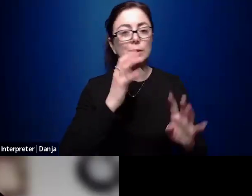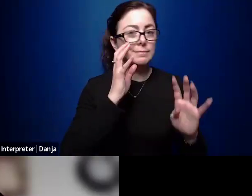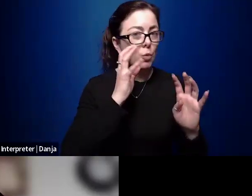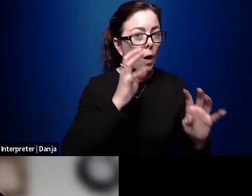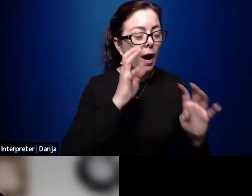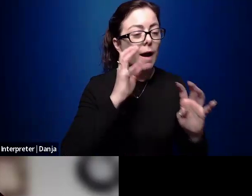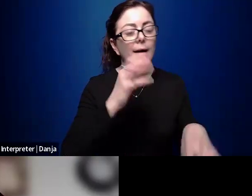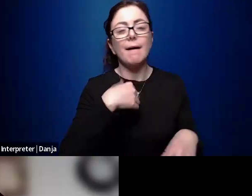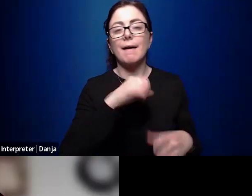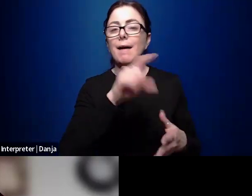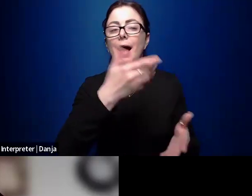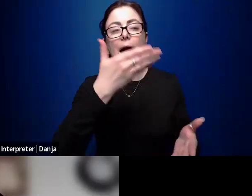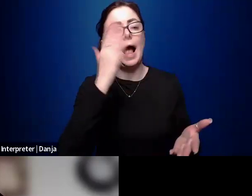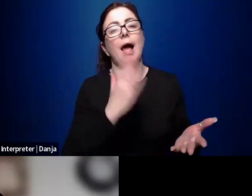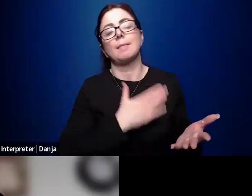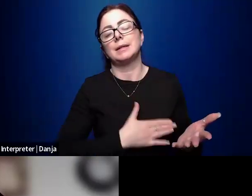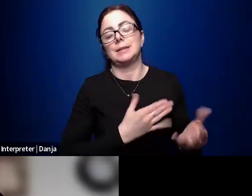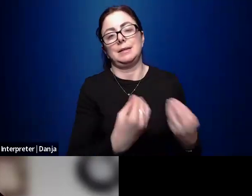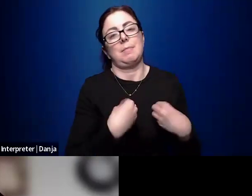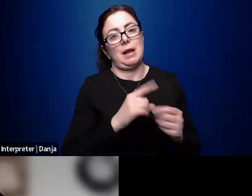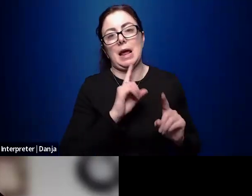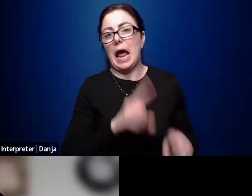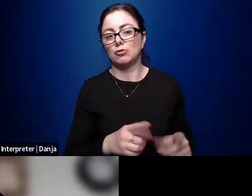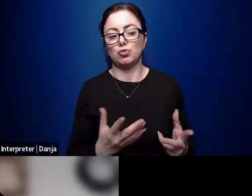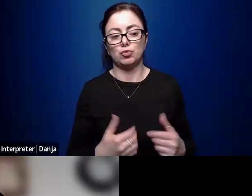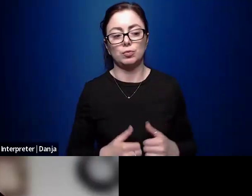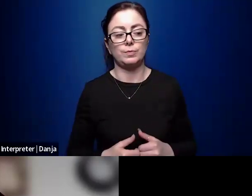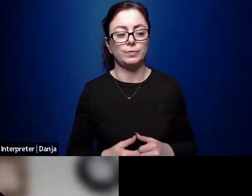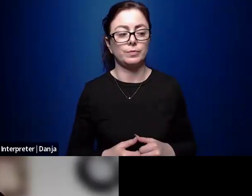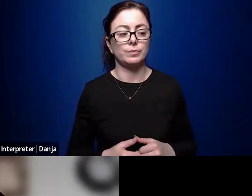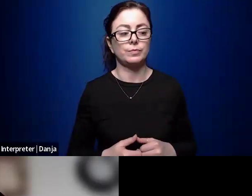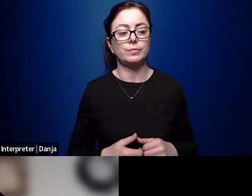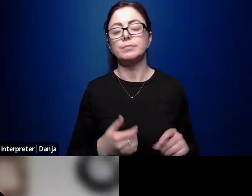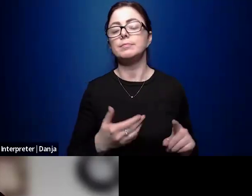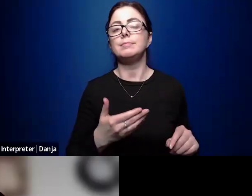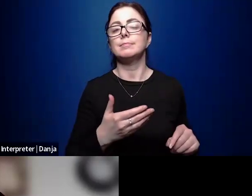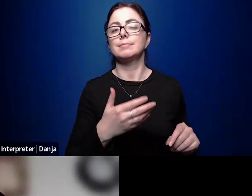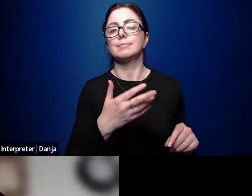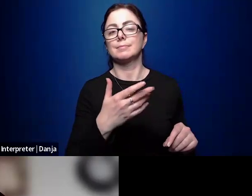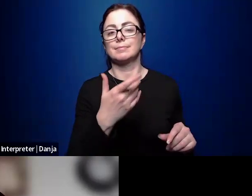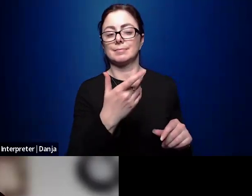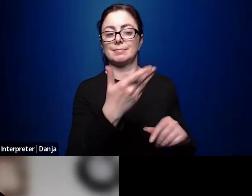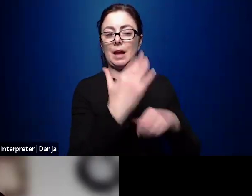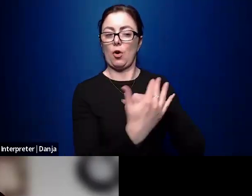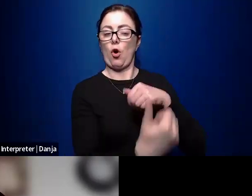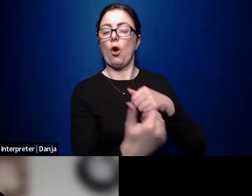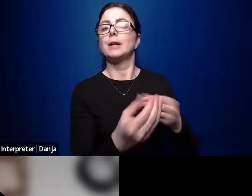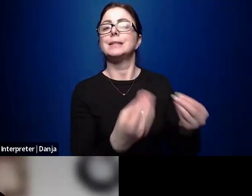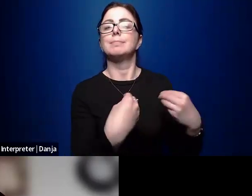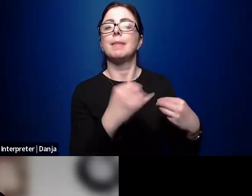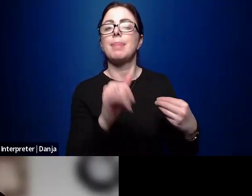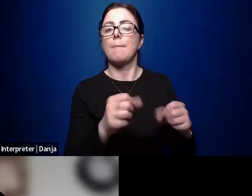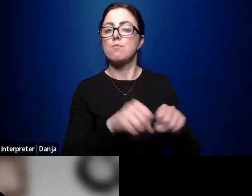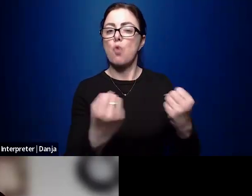the answer. God say, give me those broken pieces and we are going to